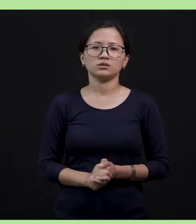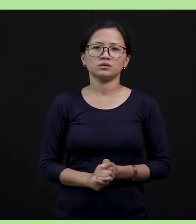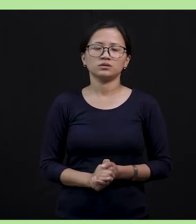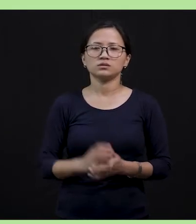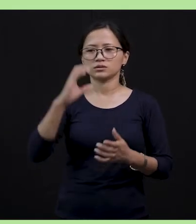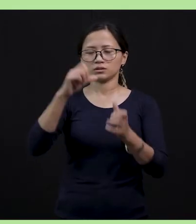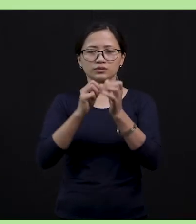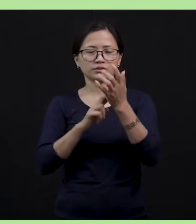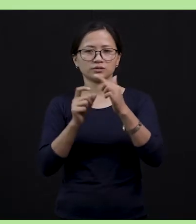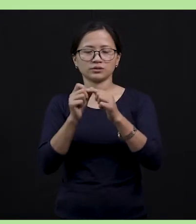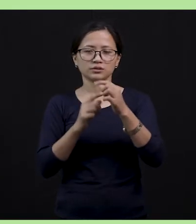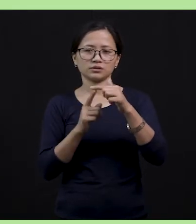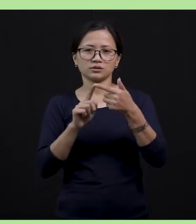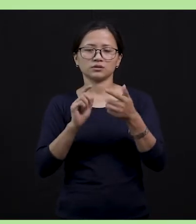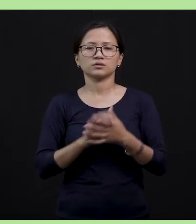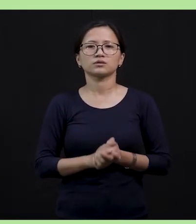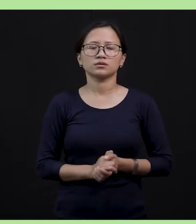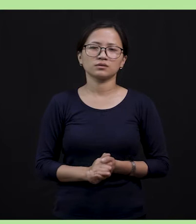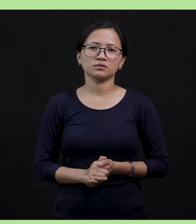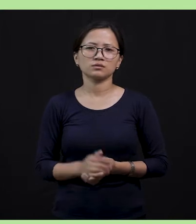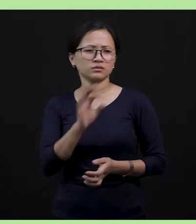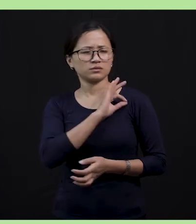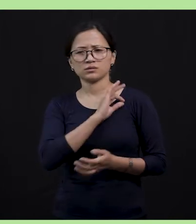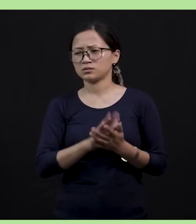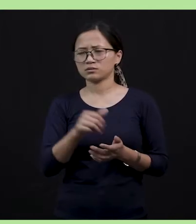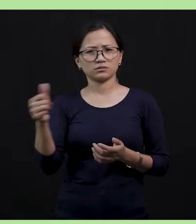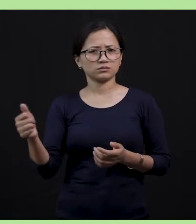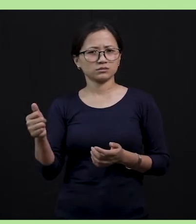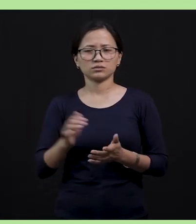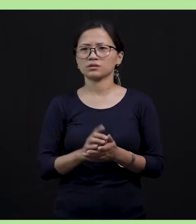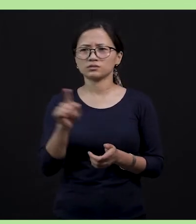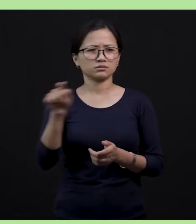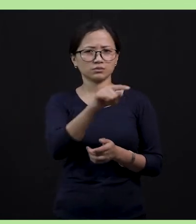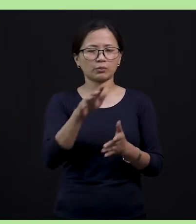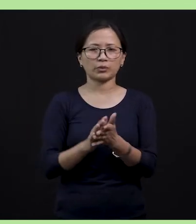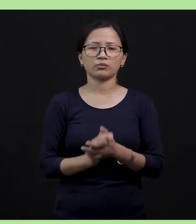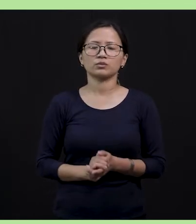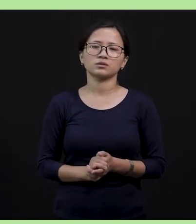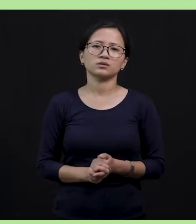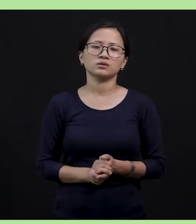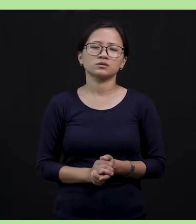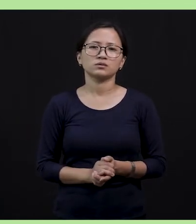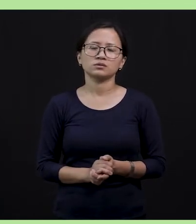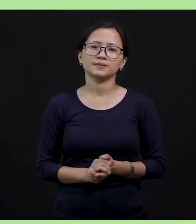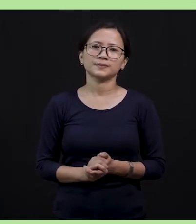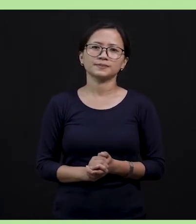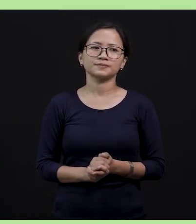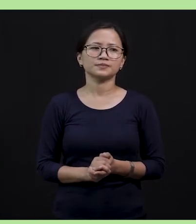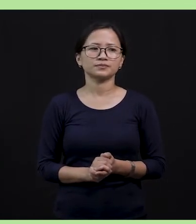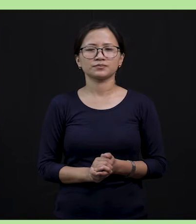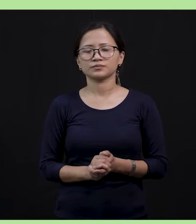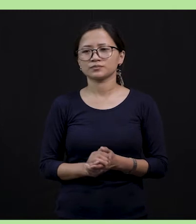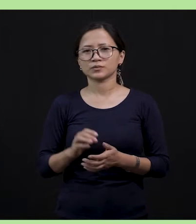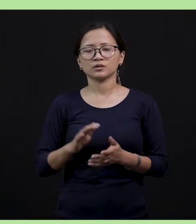one candidate. It is not that I like this one also and I like that one also, just like a nursery child that, ma'am, this